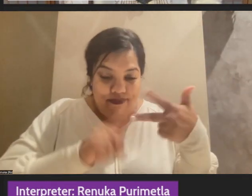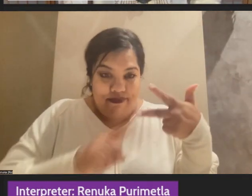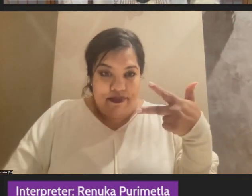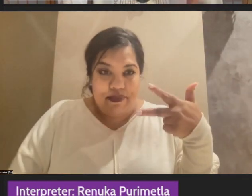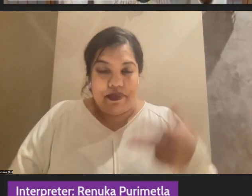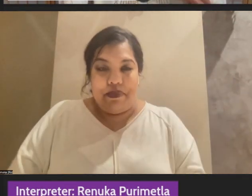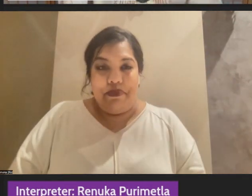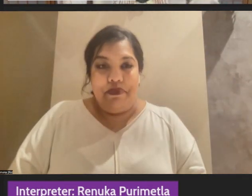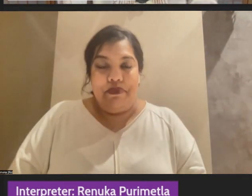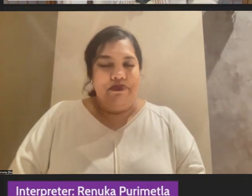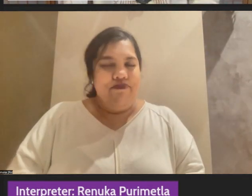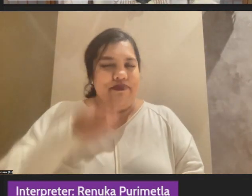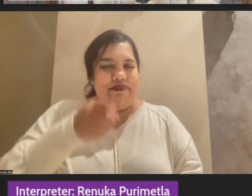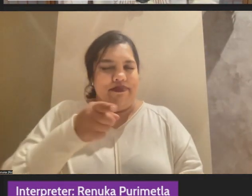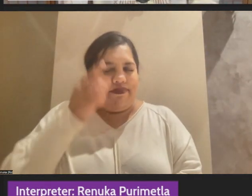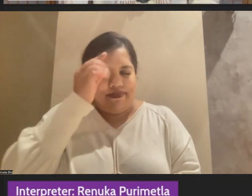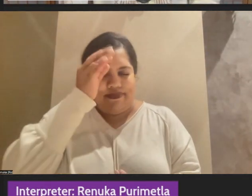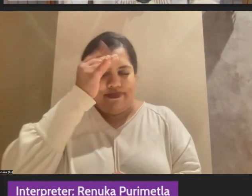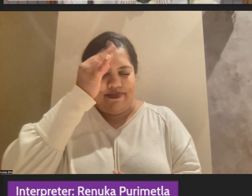Yeah, I'm going to let that sink in.